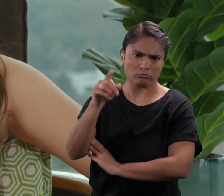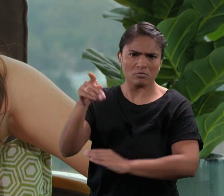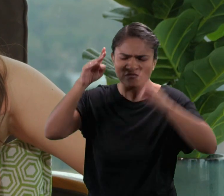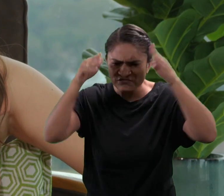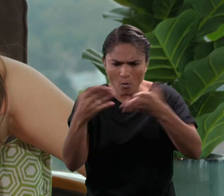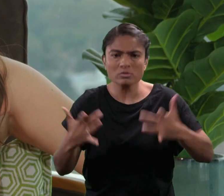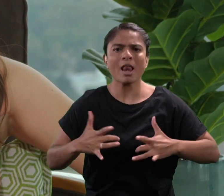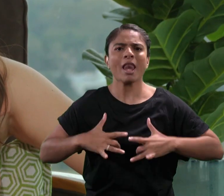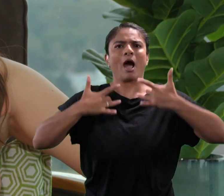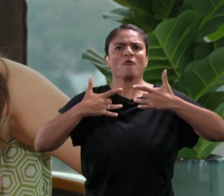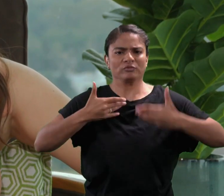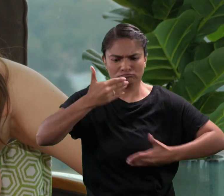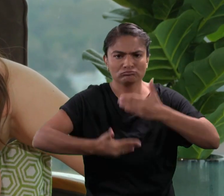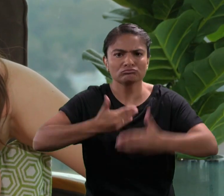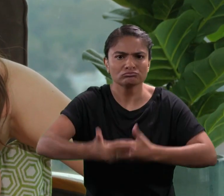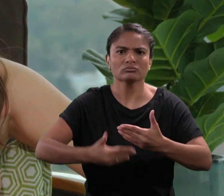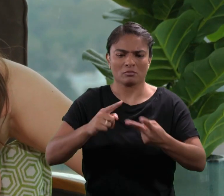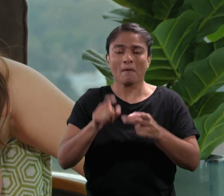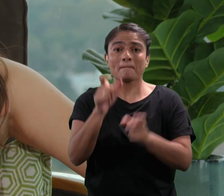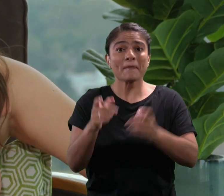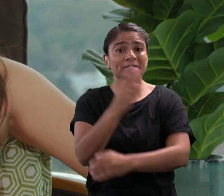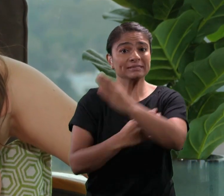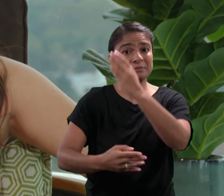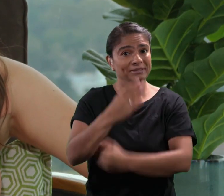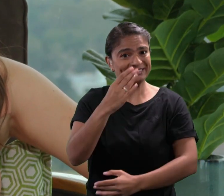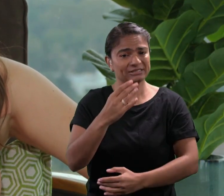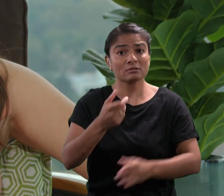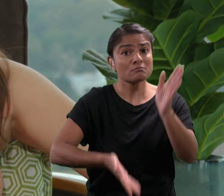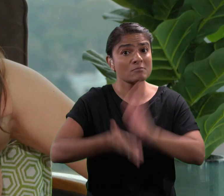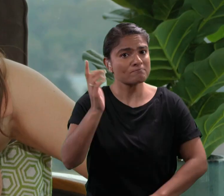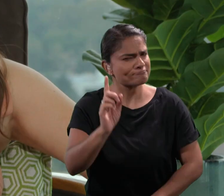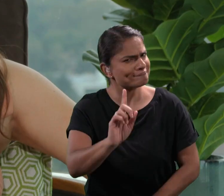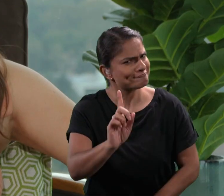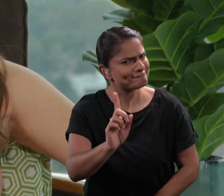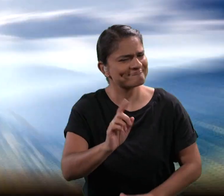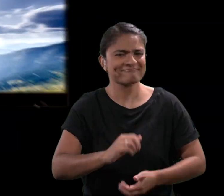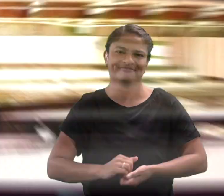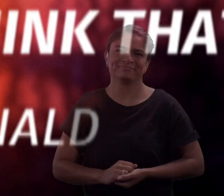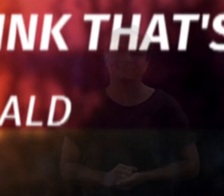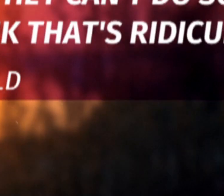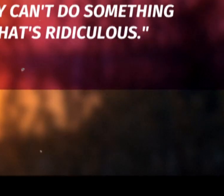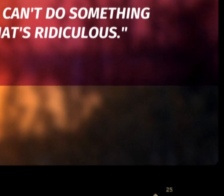organization that focuses on providing lifestyle resources for people with disabilities. Don't go anywhere.